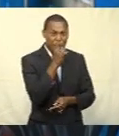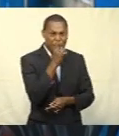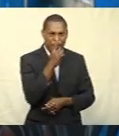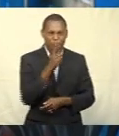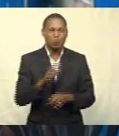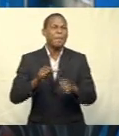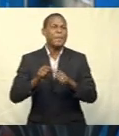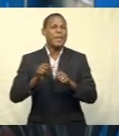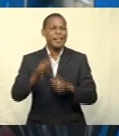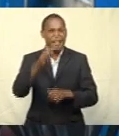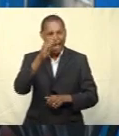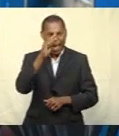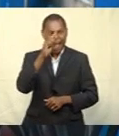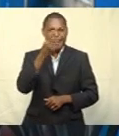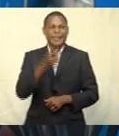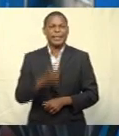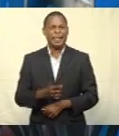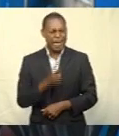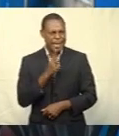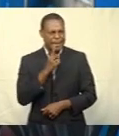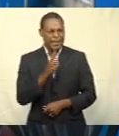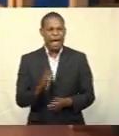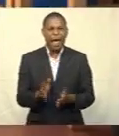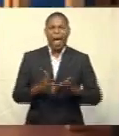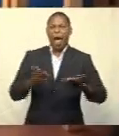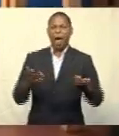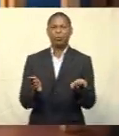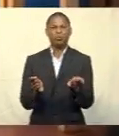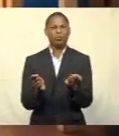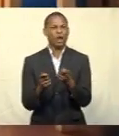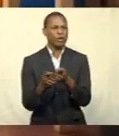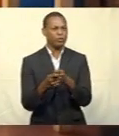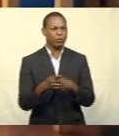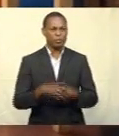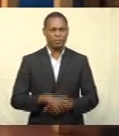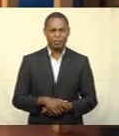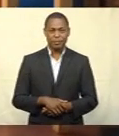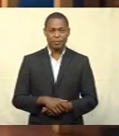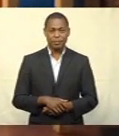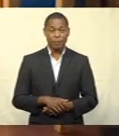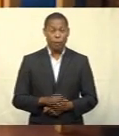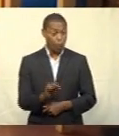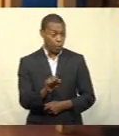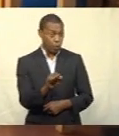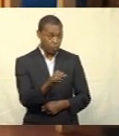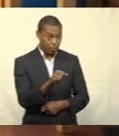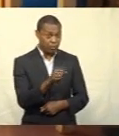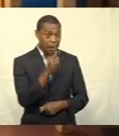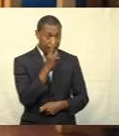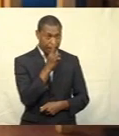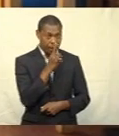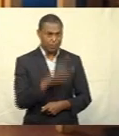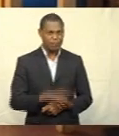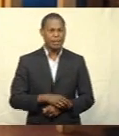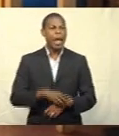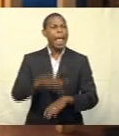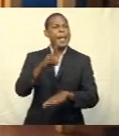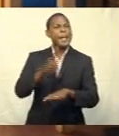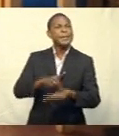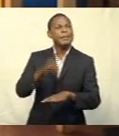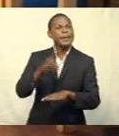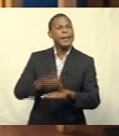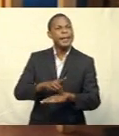understand and have a say in the proposed changes. For those people like with disabilities and